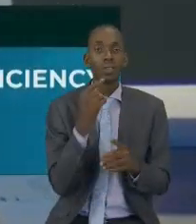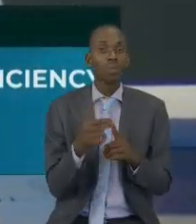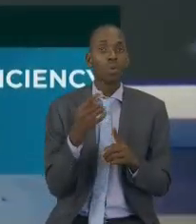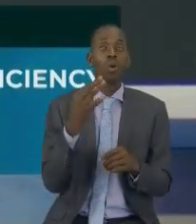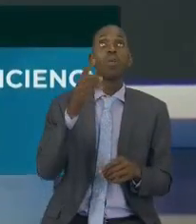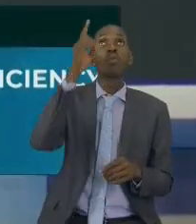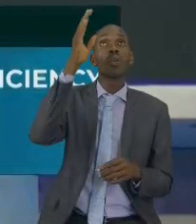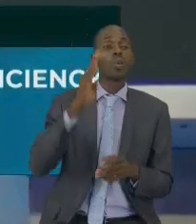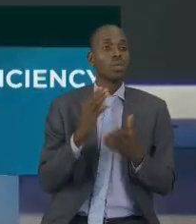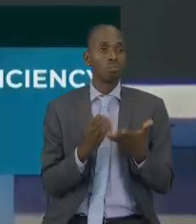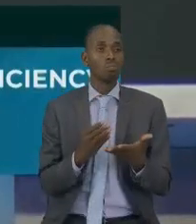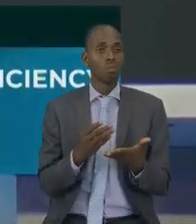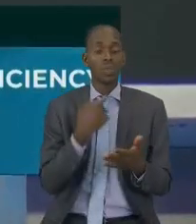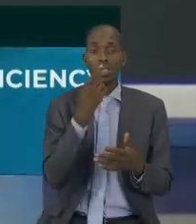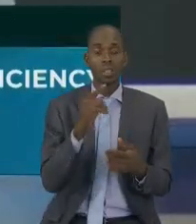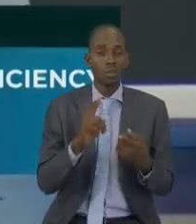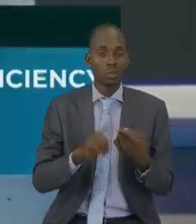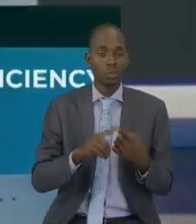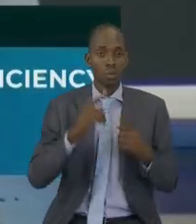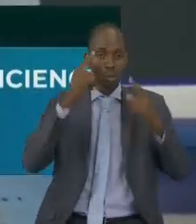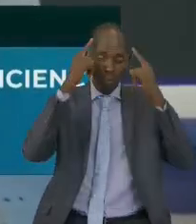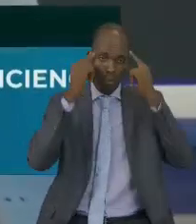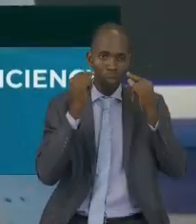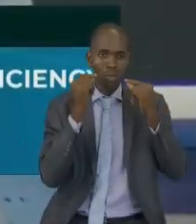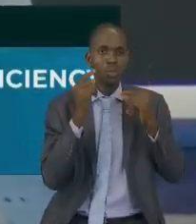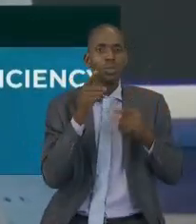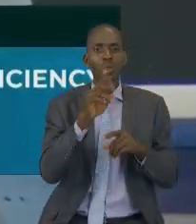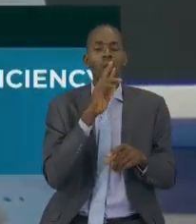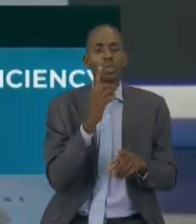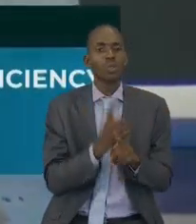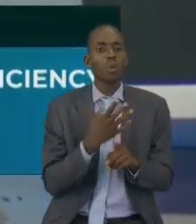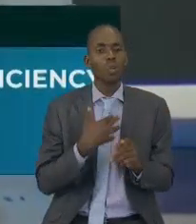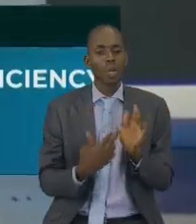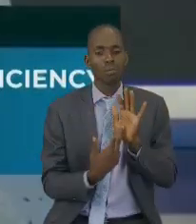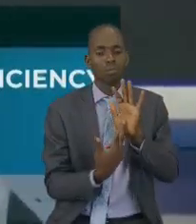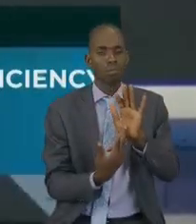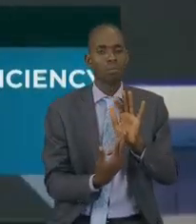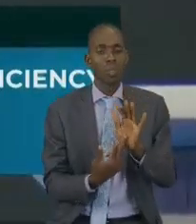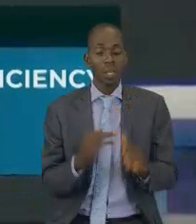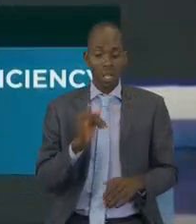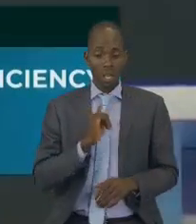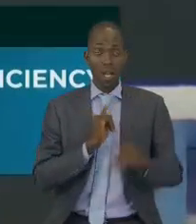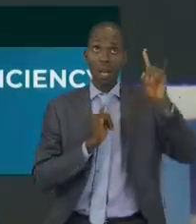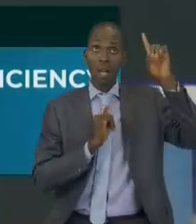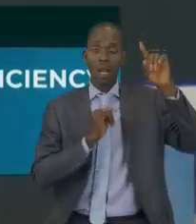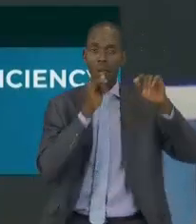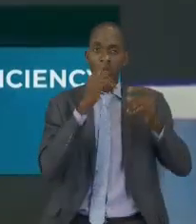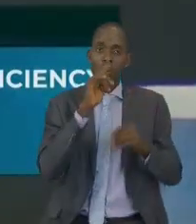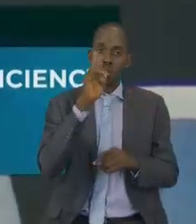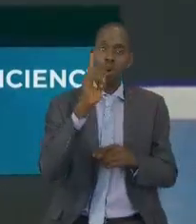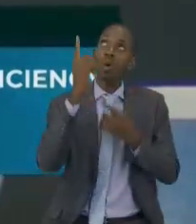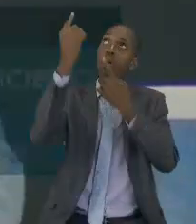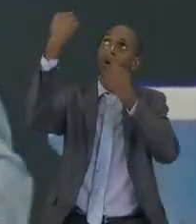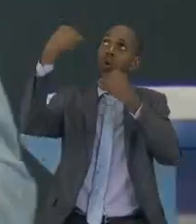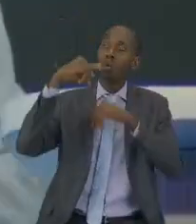God. He said, Moses, you're just my representative. I'm the one coming down to deliver